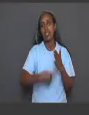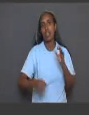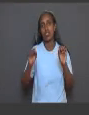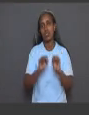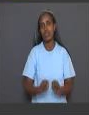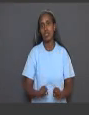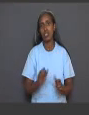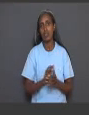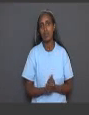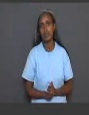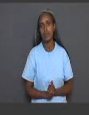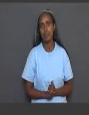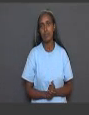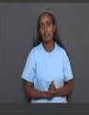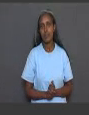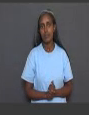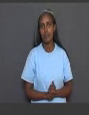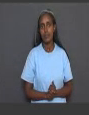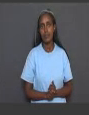structures.